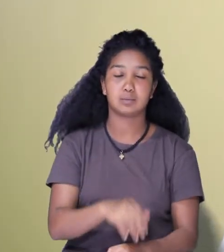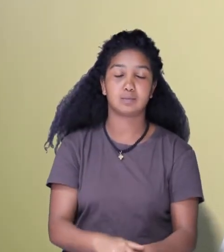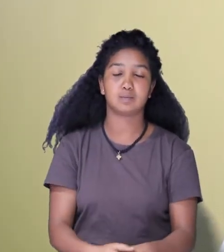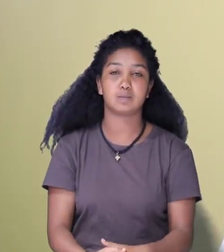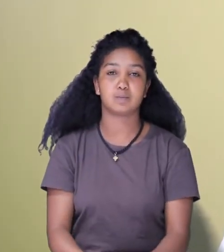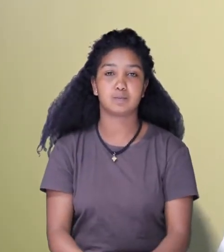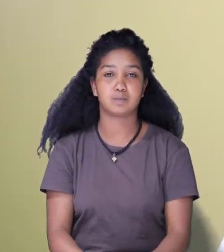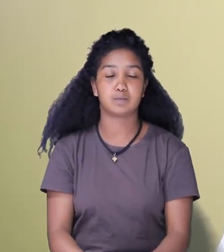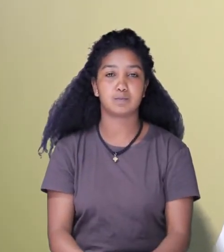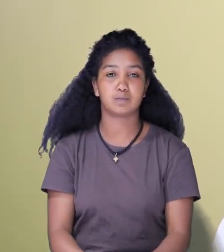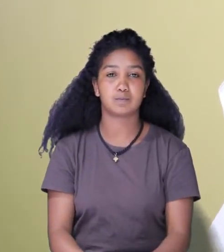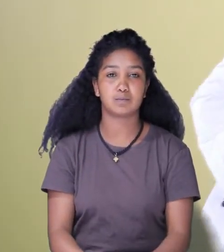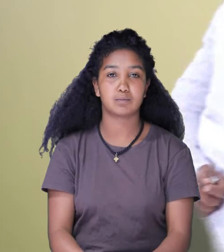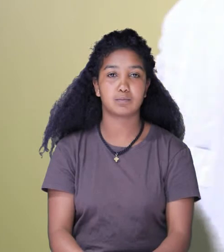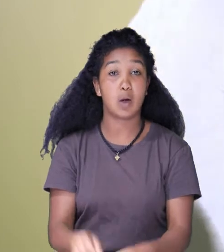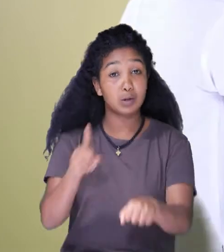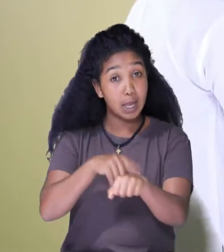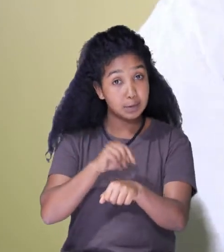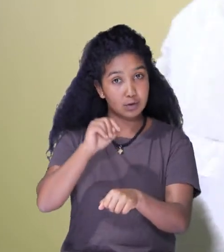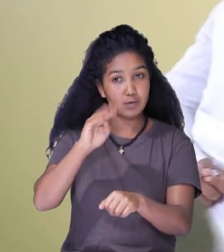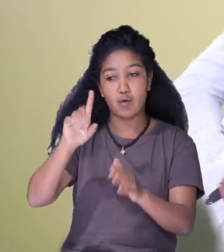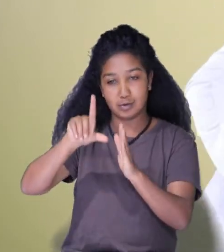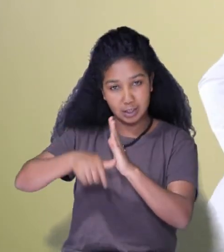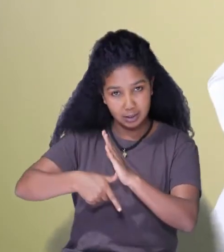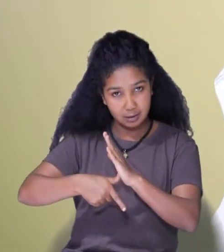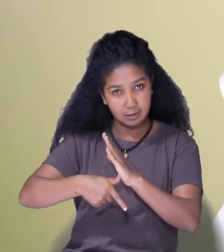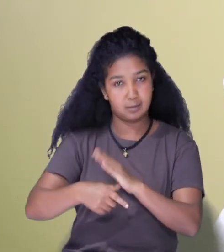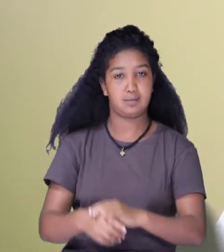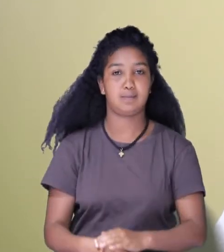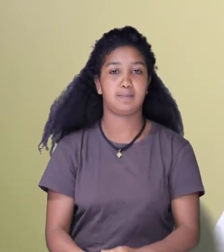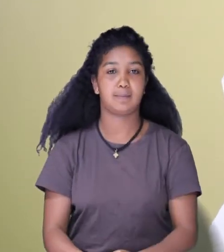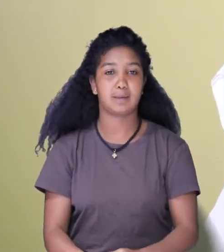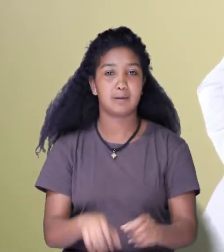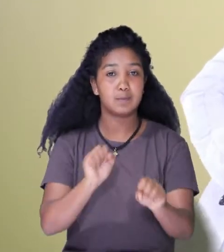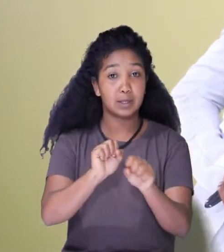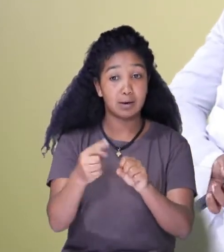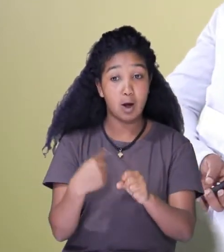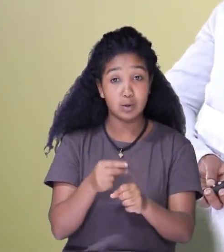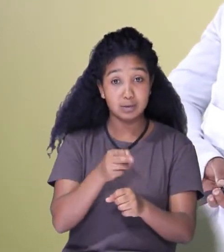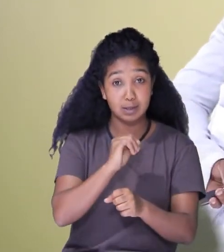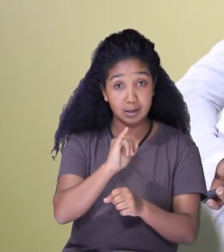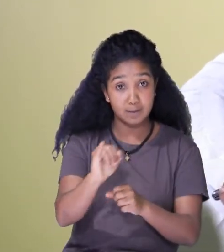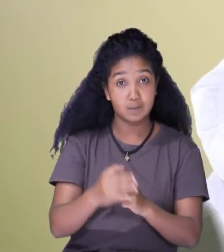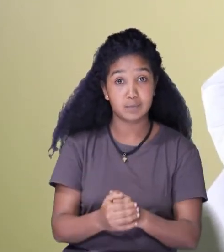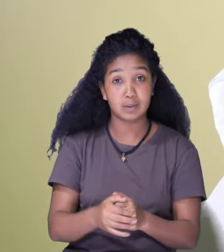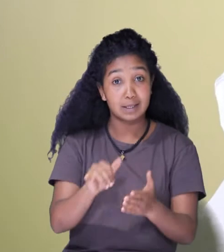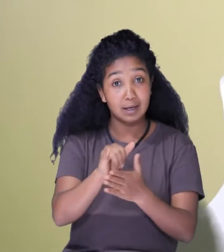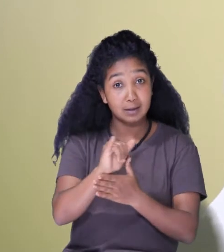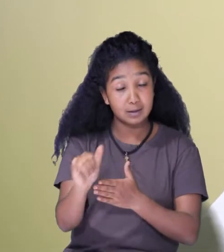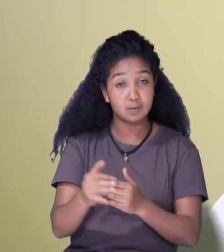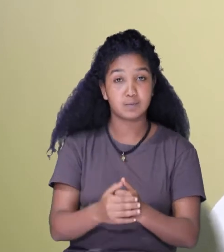1,396 meters, and our time is 4 seconds. So our speed is, that